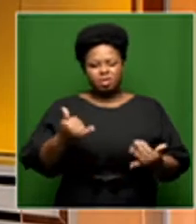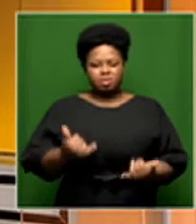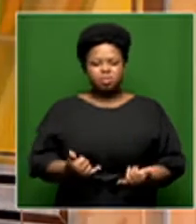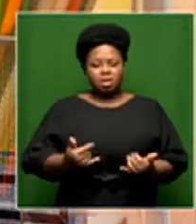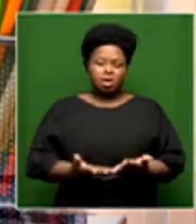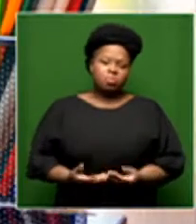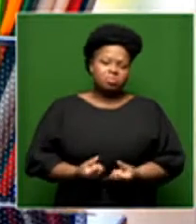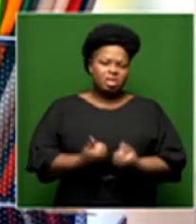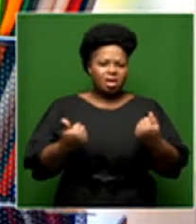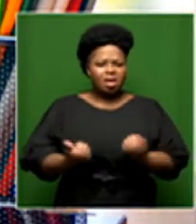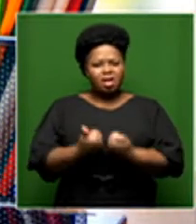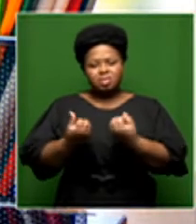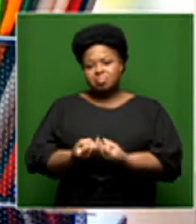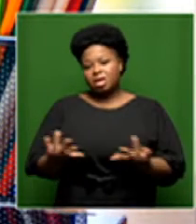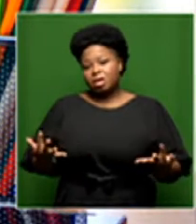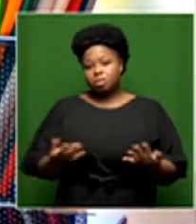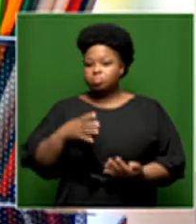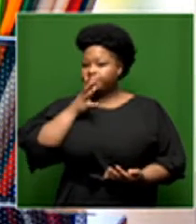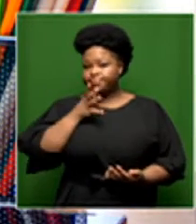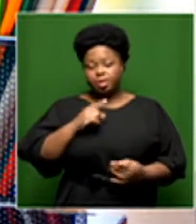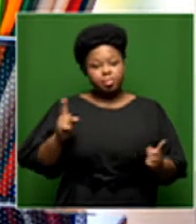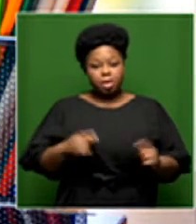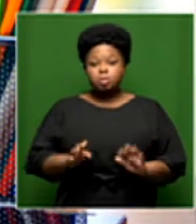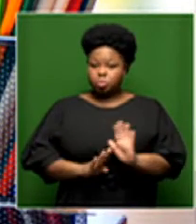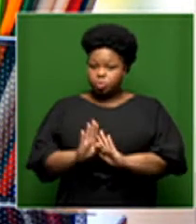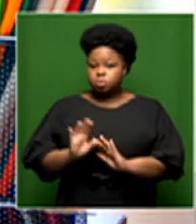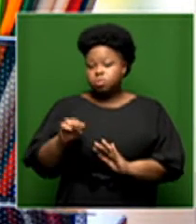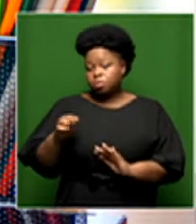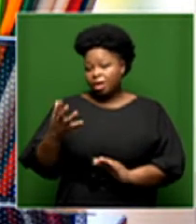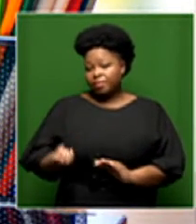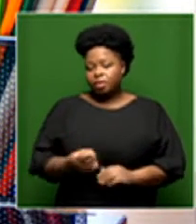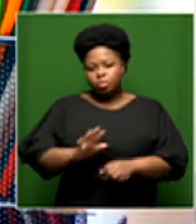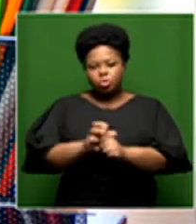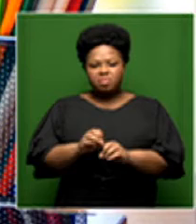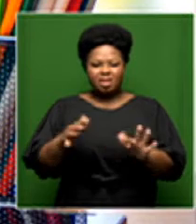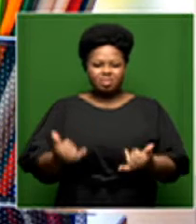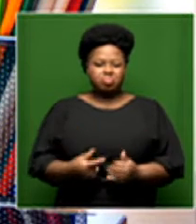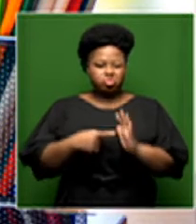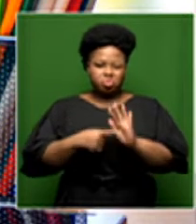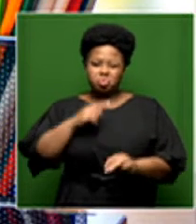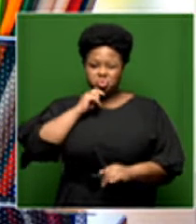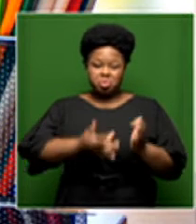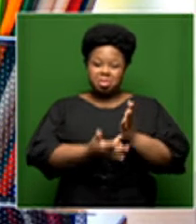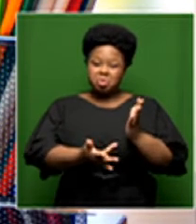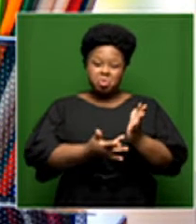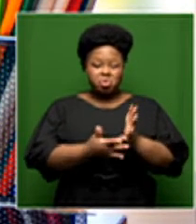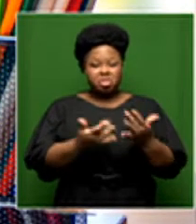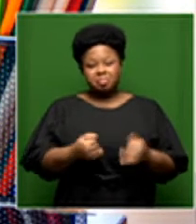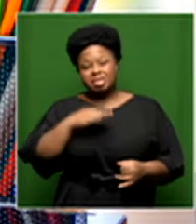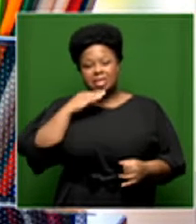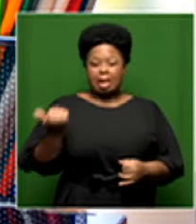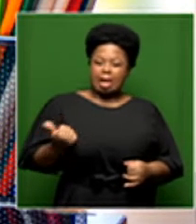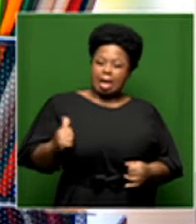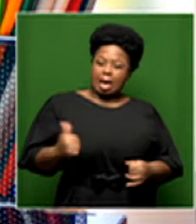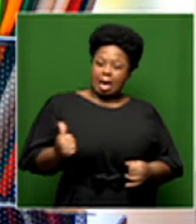weighed against a number of challenges. However, it is making great progress. COVID-19 has shown that technology is no longer a